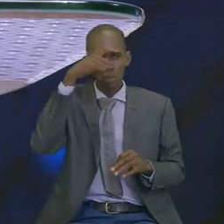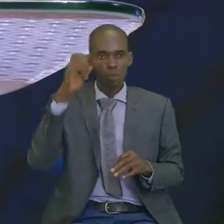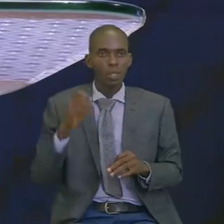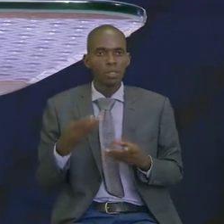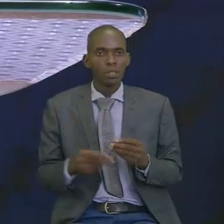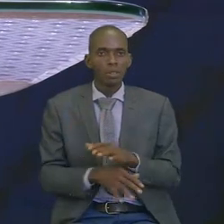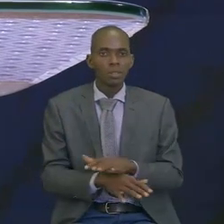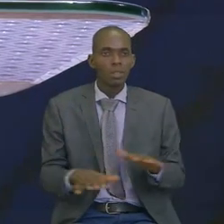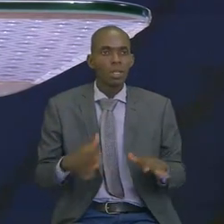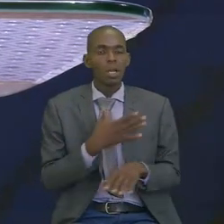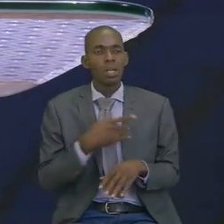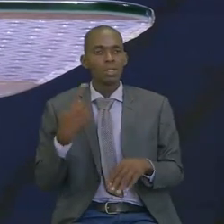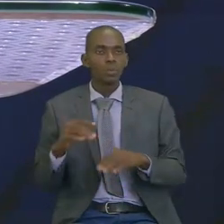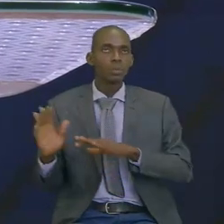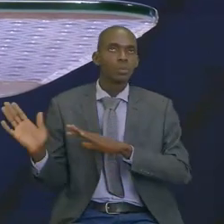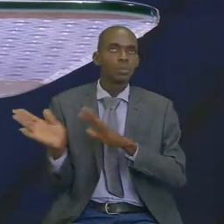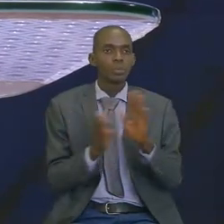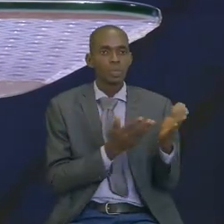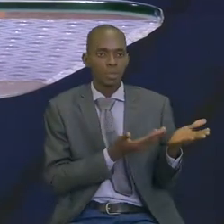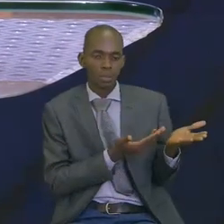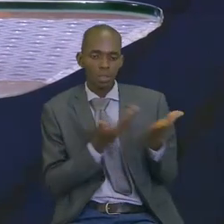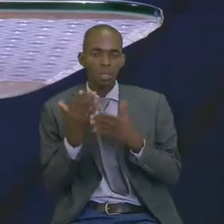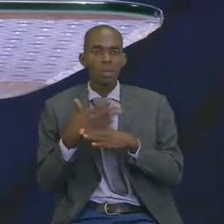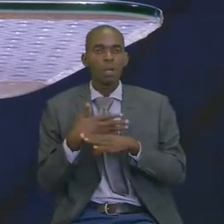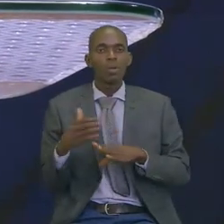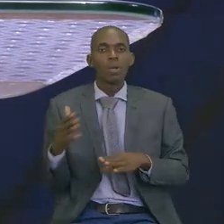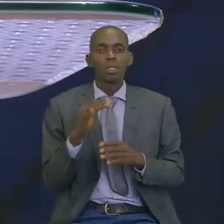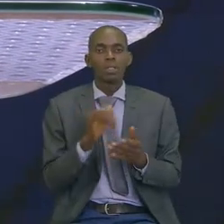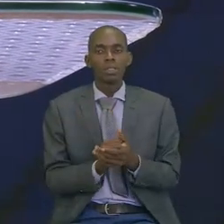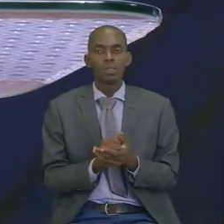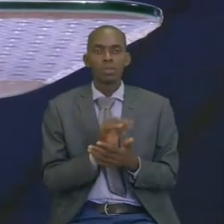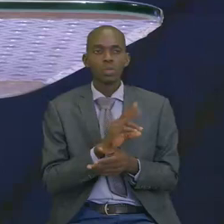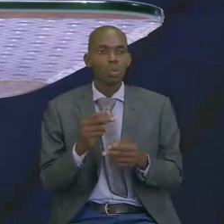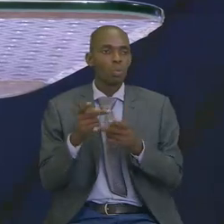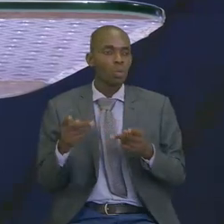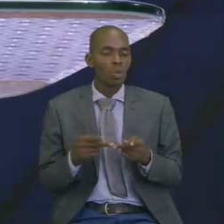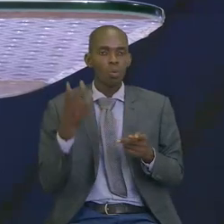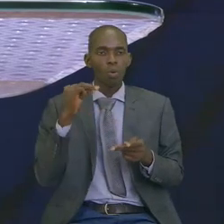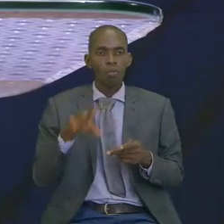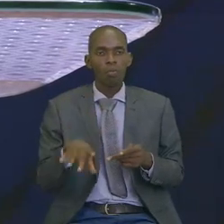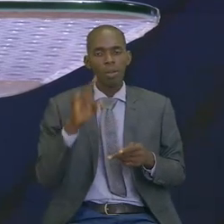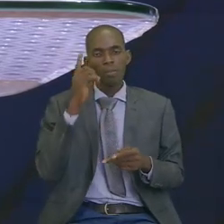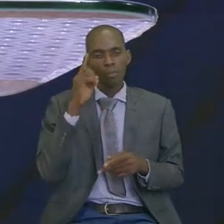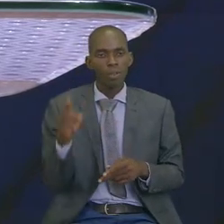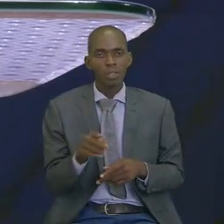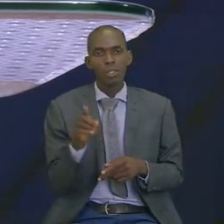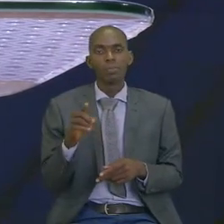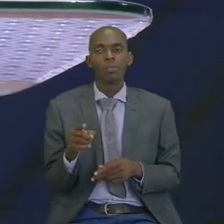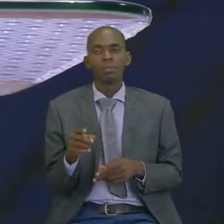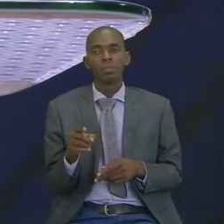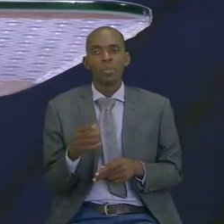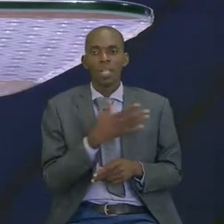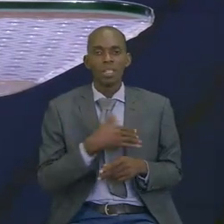floors, and the wind carried them away, that no place was found for